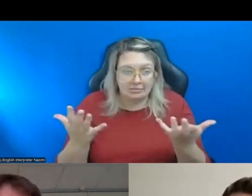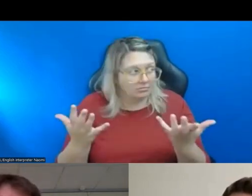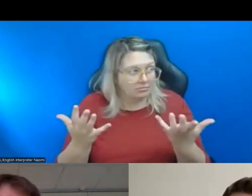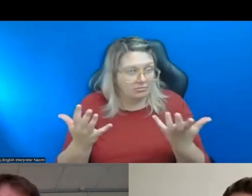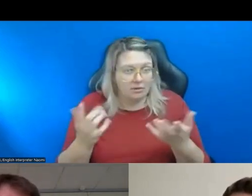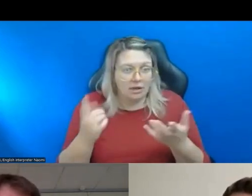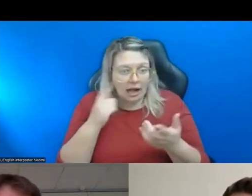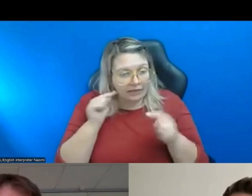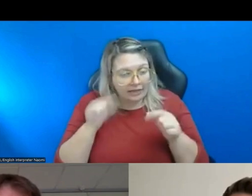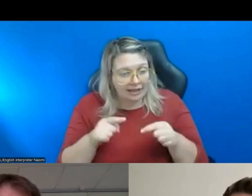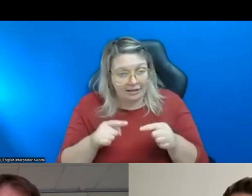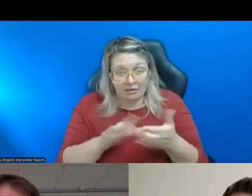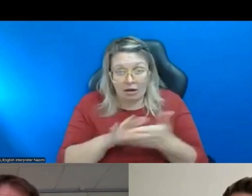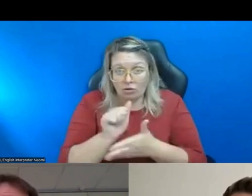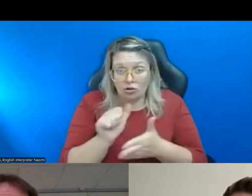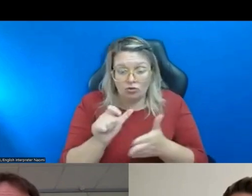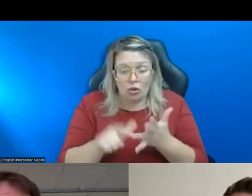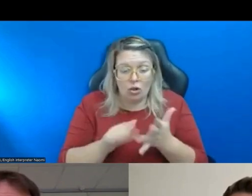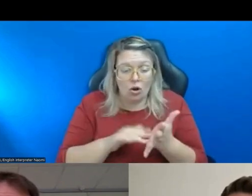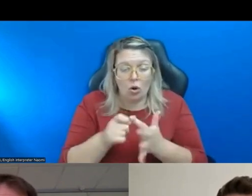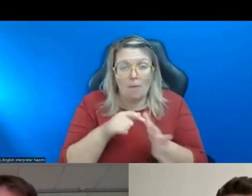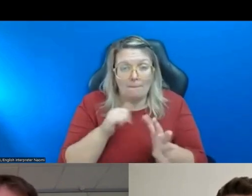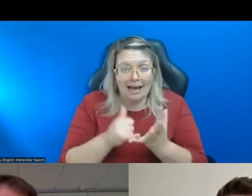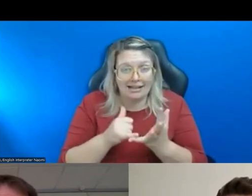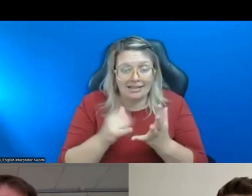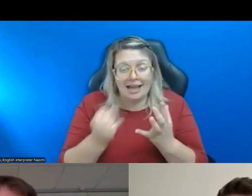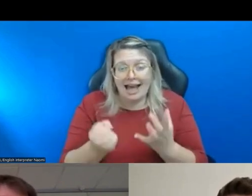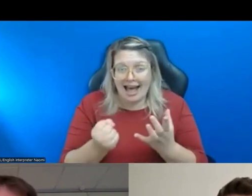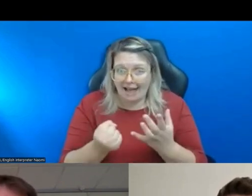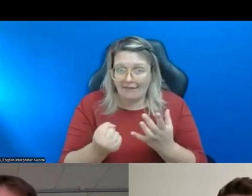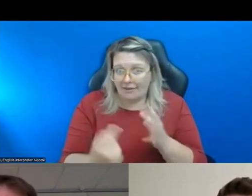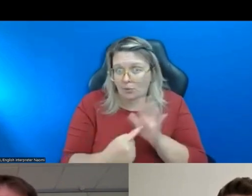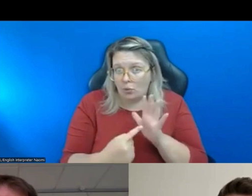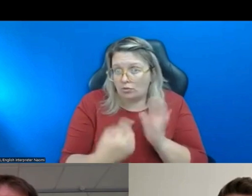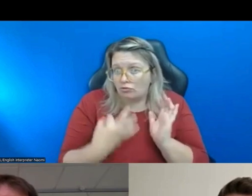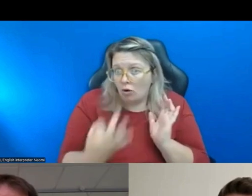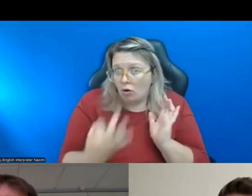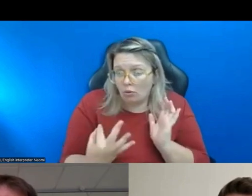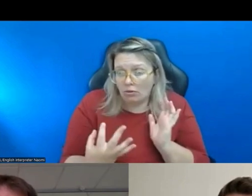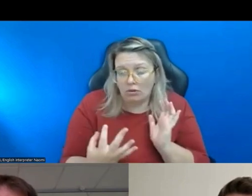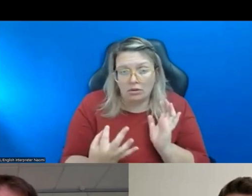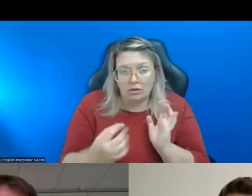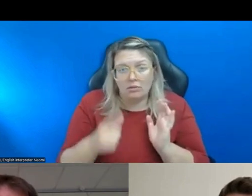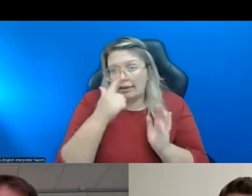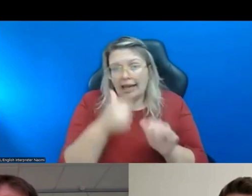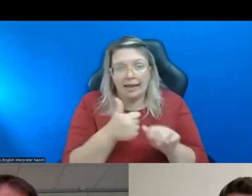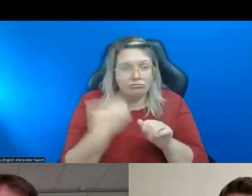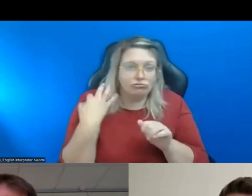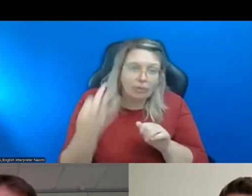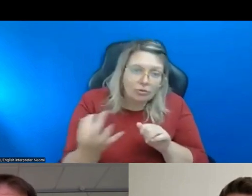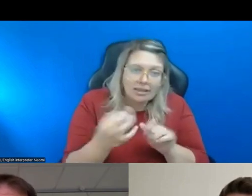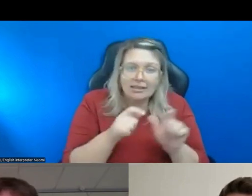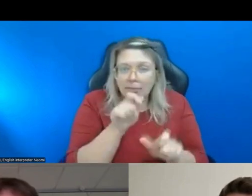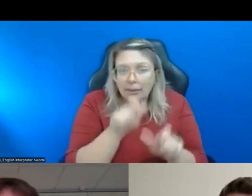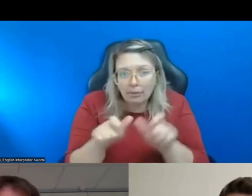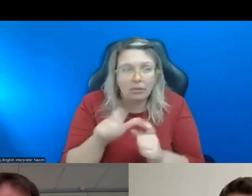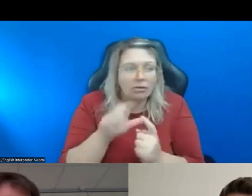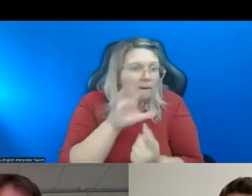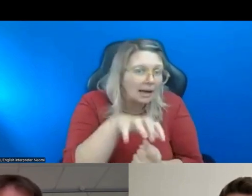cultural compacts within that to represent interests, places, and communities, and they can represent them to